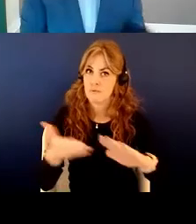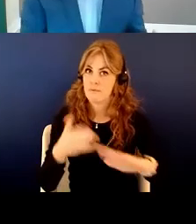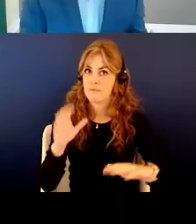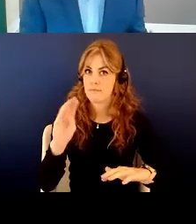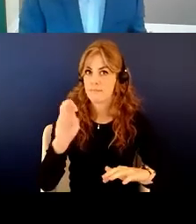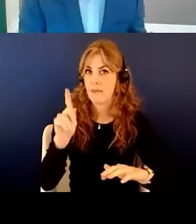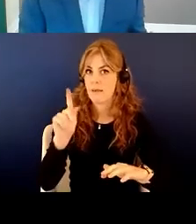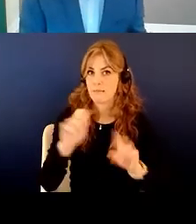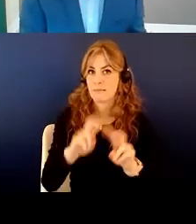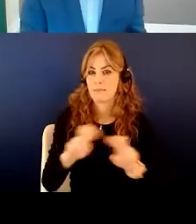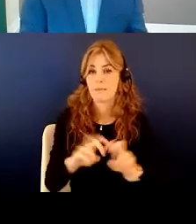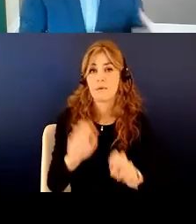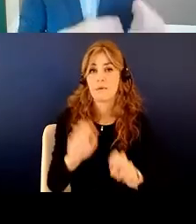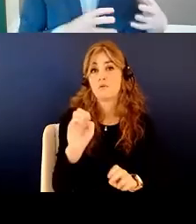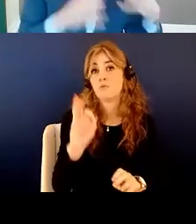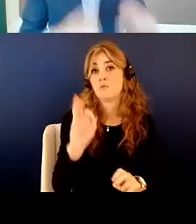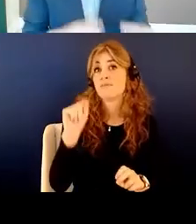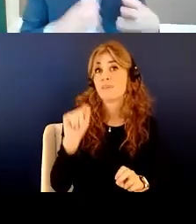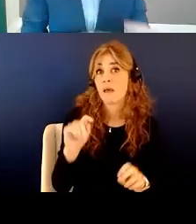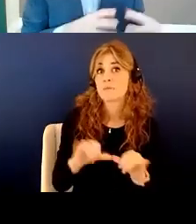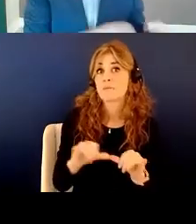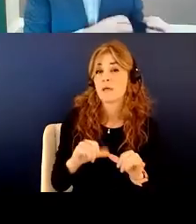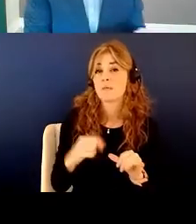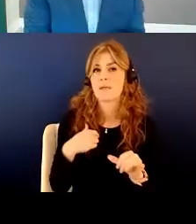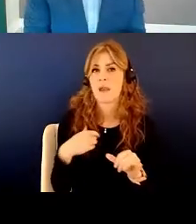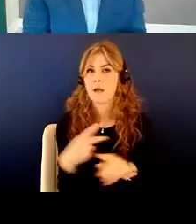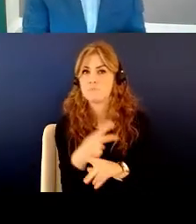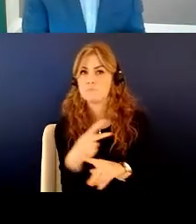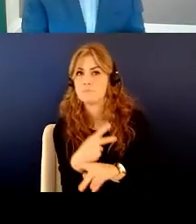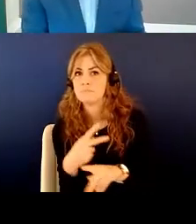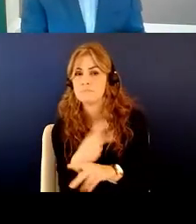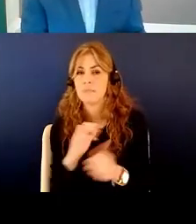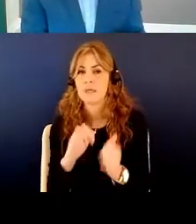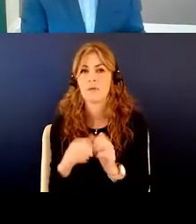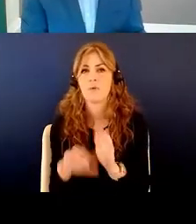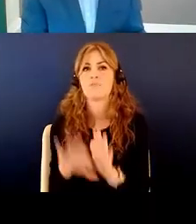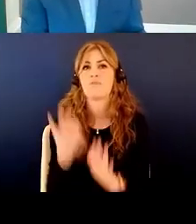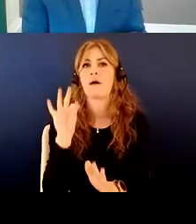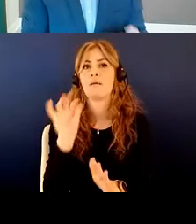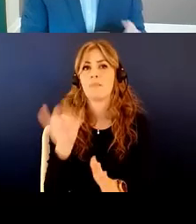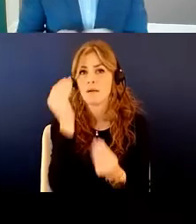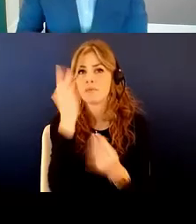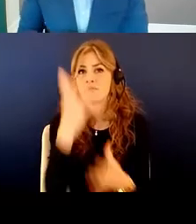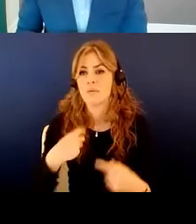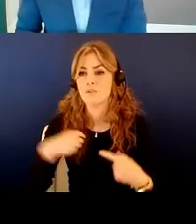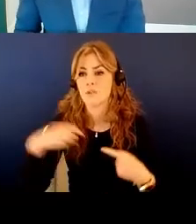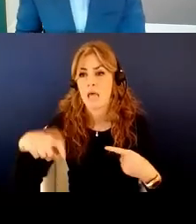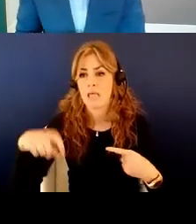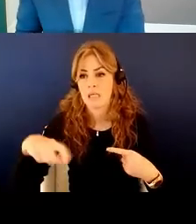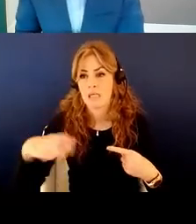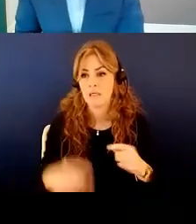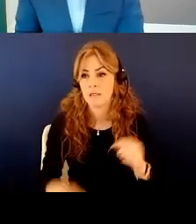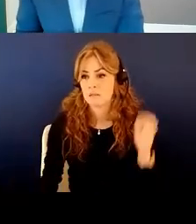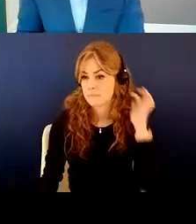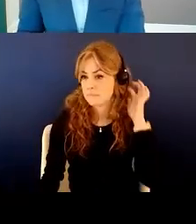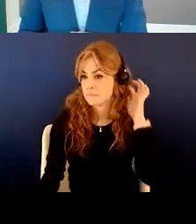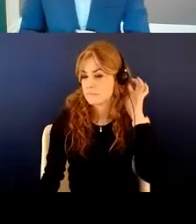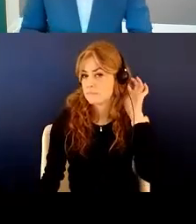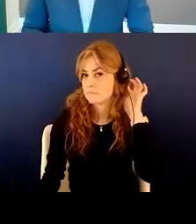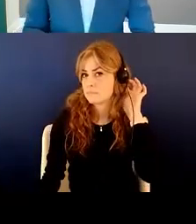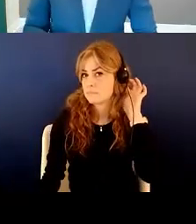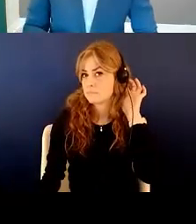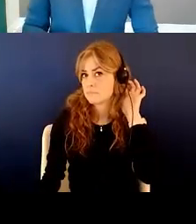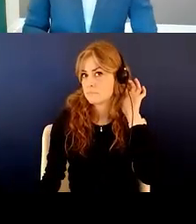what is the effect size that I'm calculating, and then how do I go out and find the information that I need to estimate that effect in the standard error.